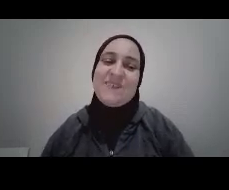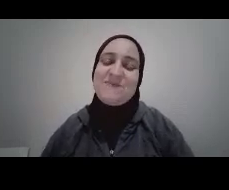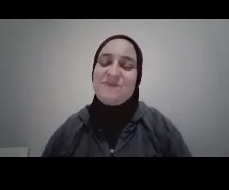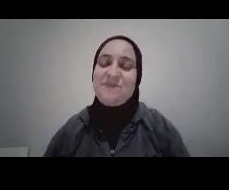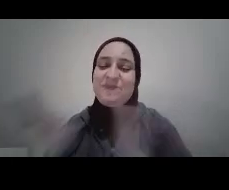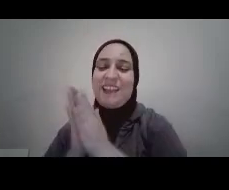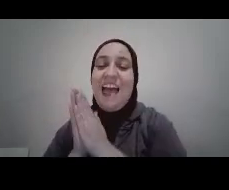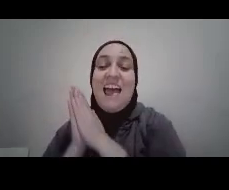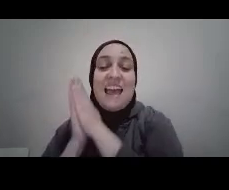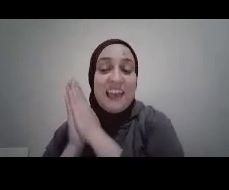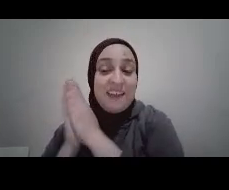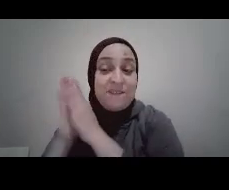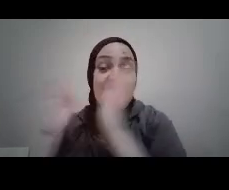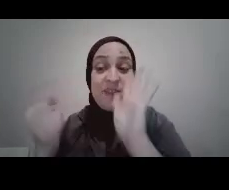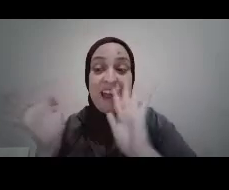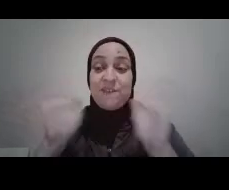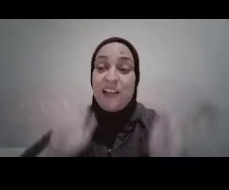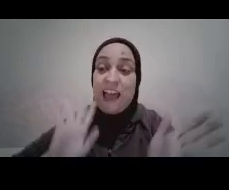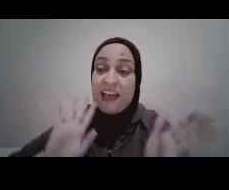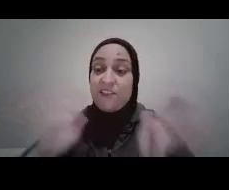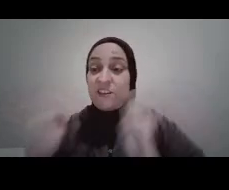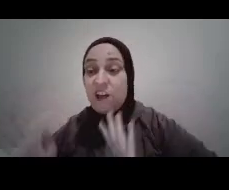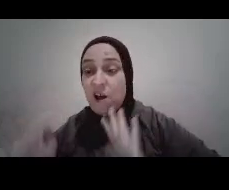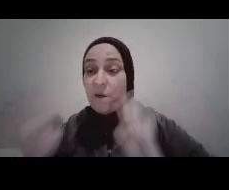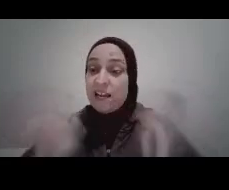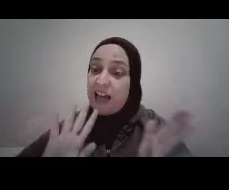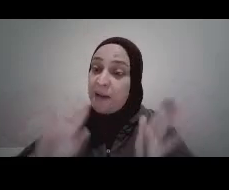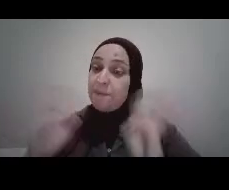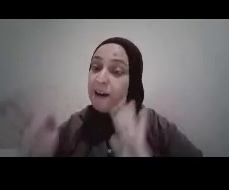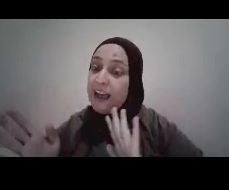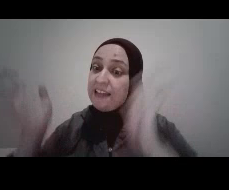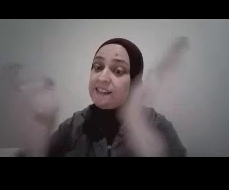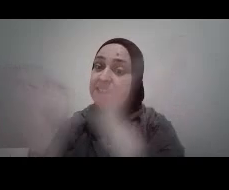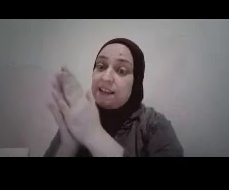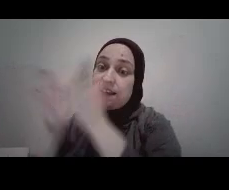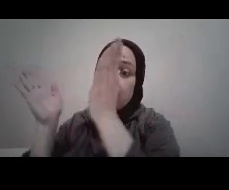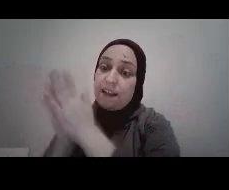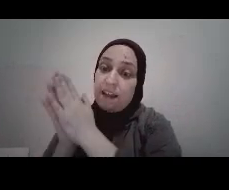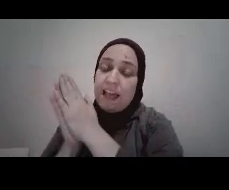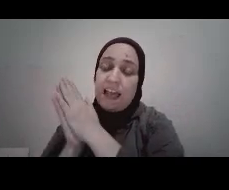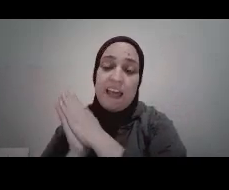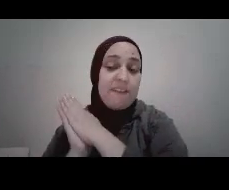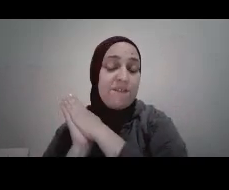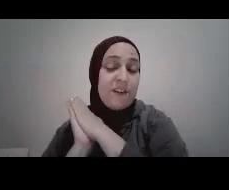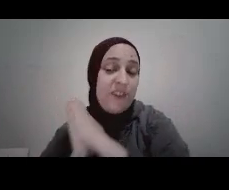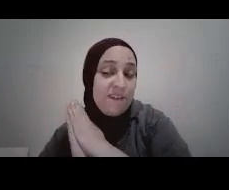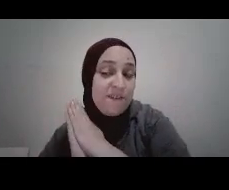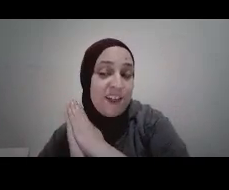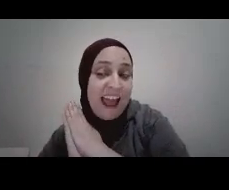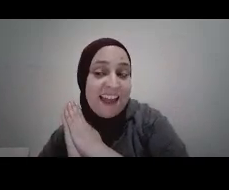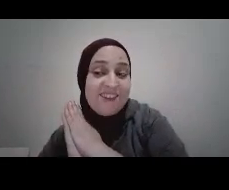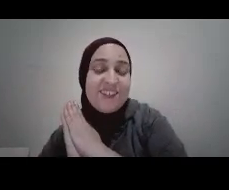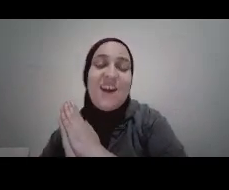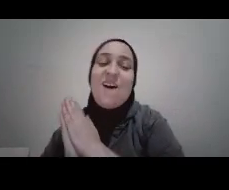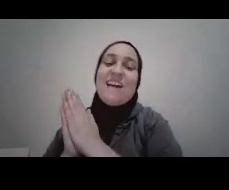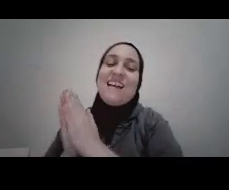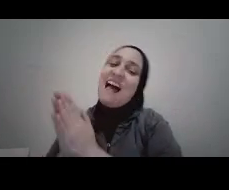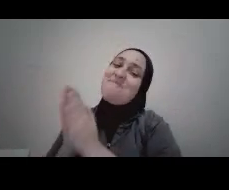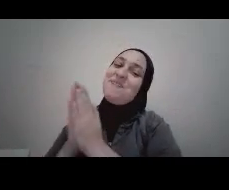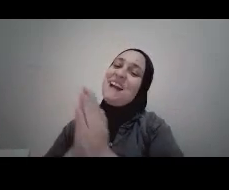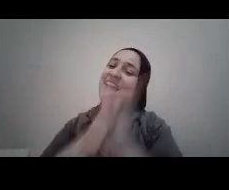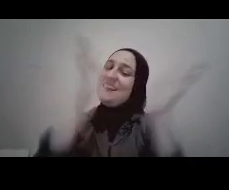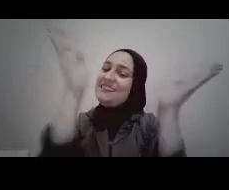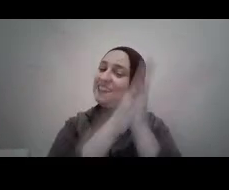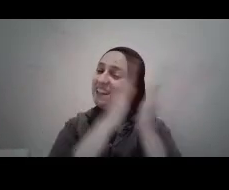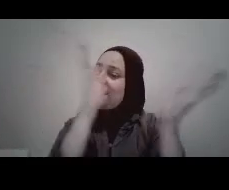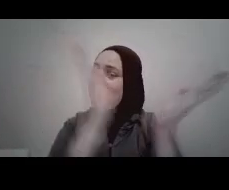we go. If you're thankful and you know it, clap your hands. If you're thankful and you know it, clap